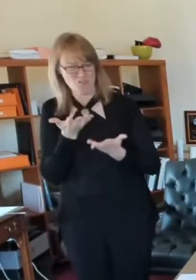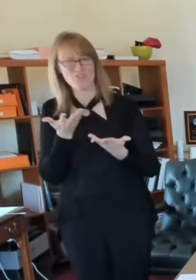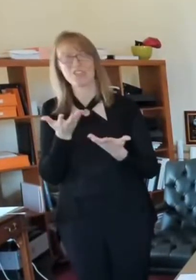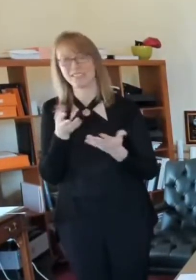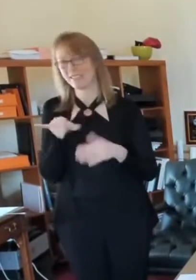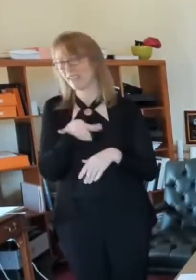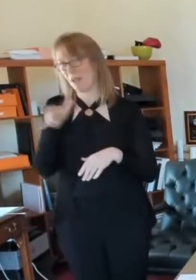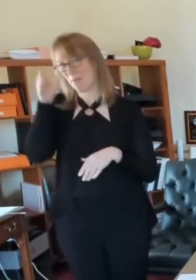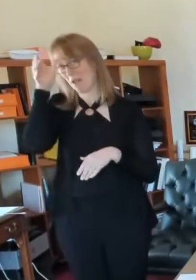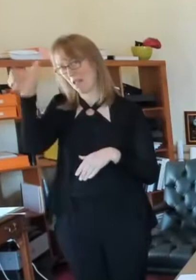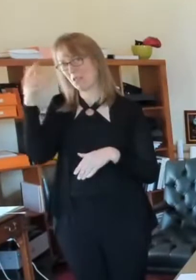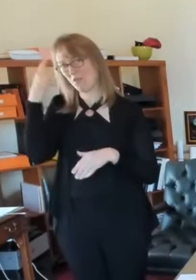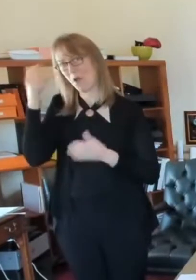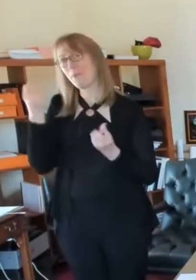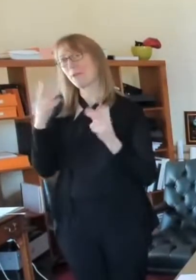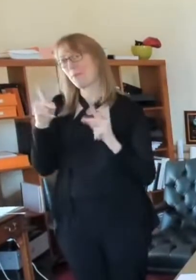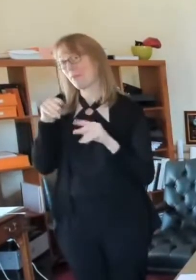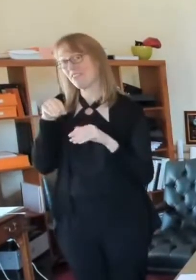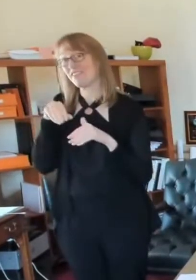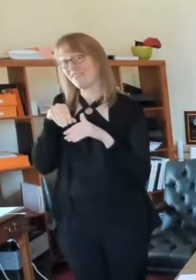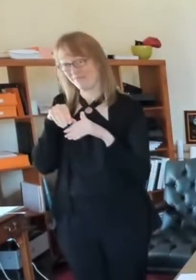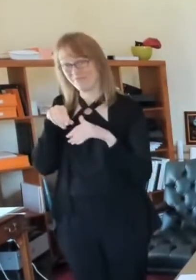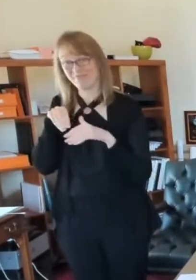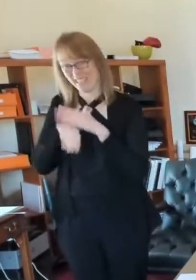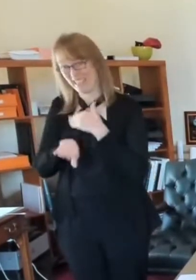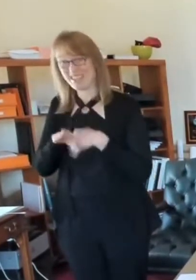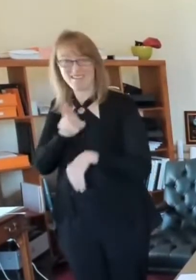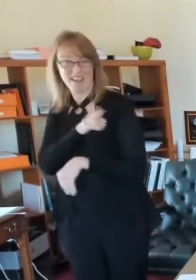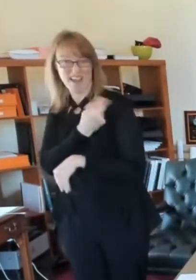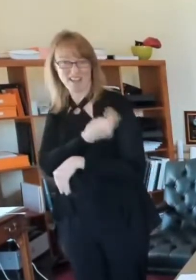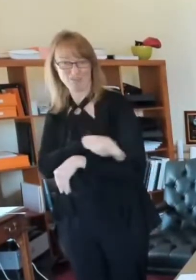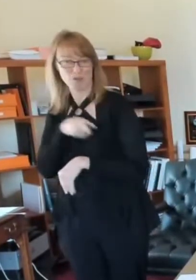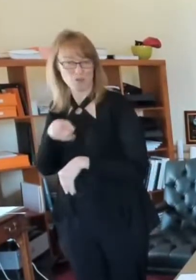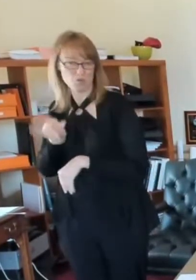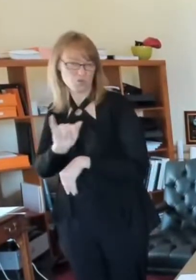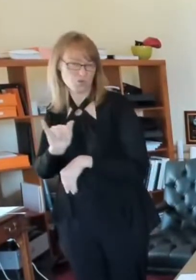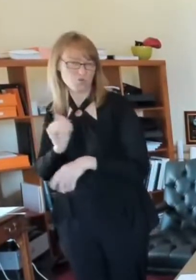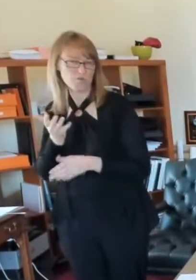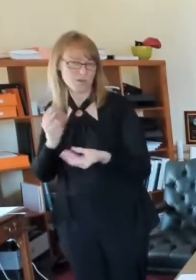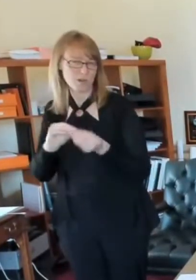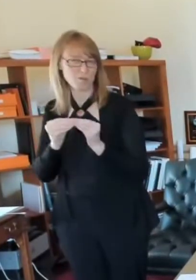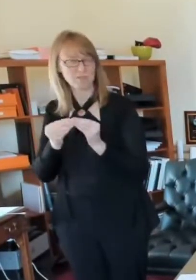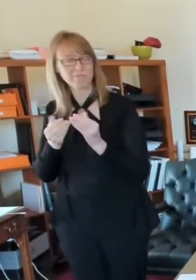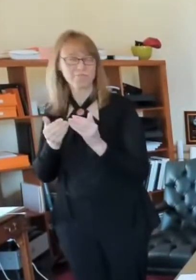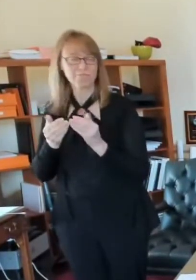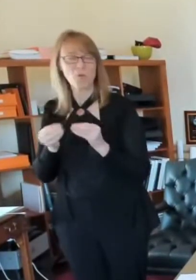Basically, though, still at a plateau with regard to cases. Now,